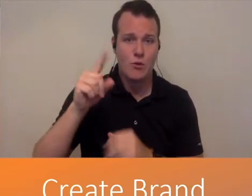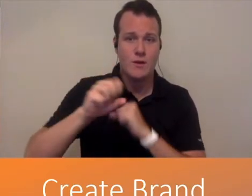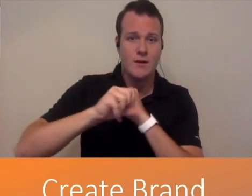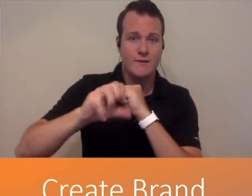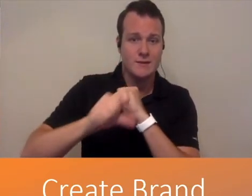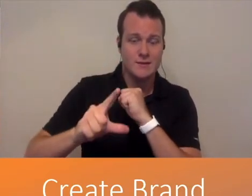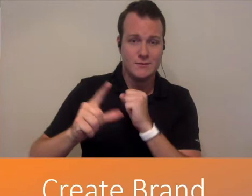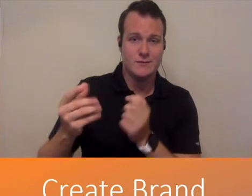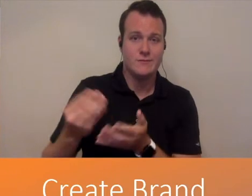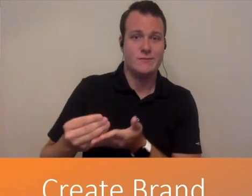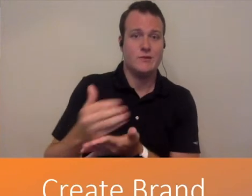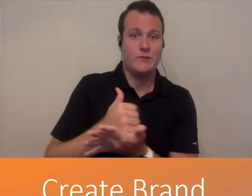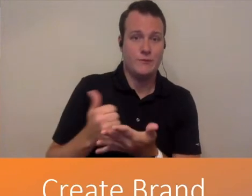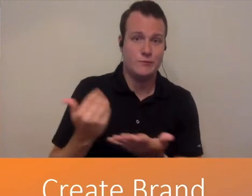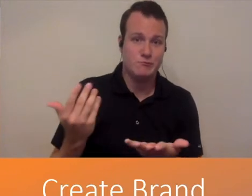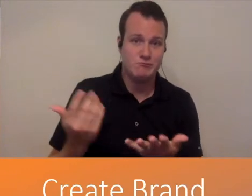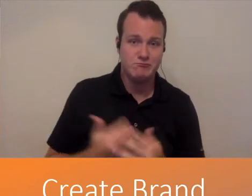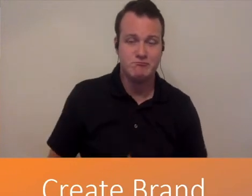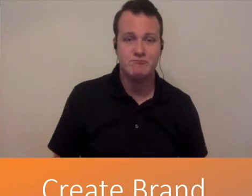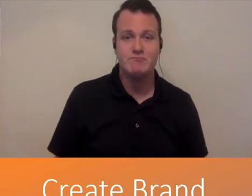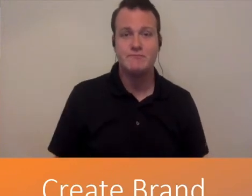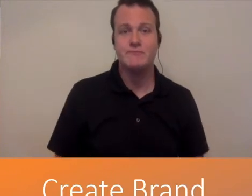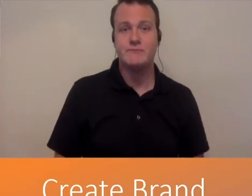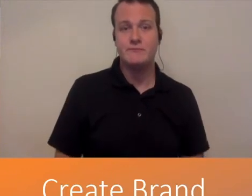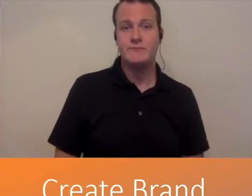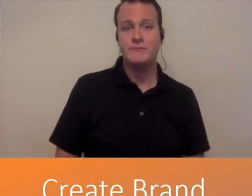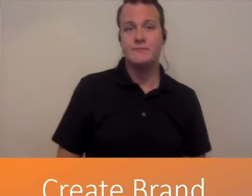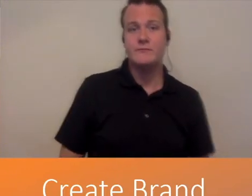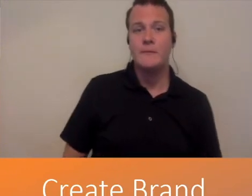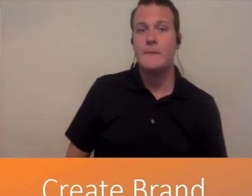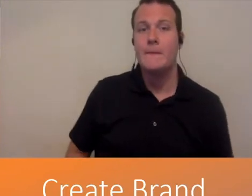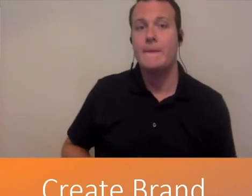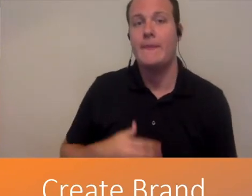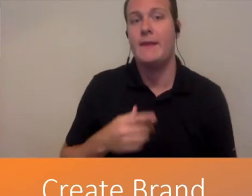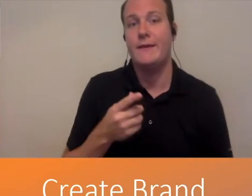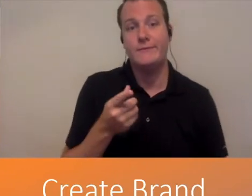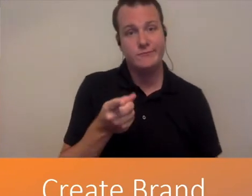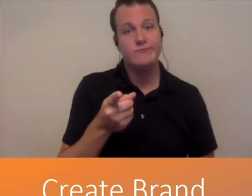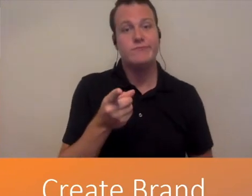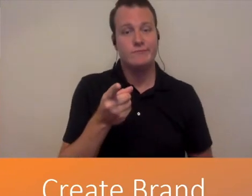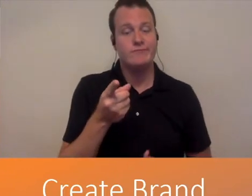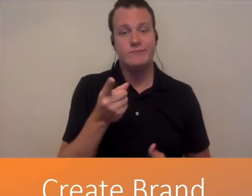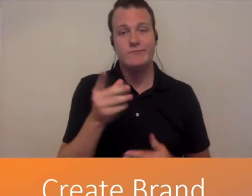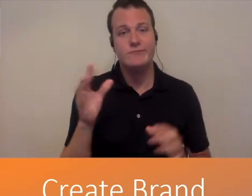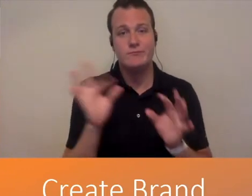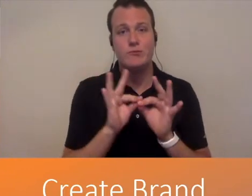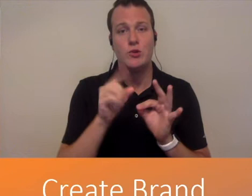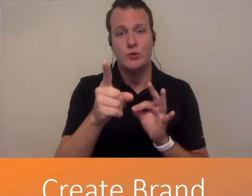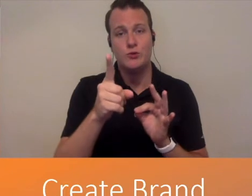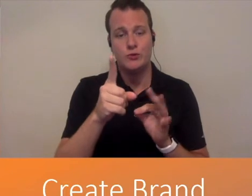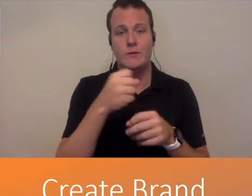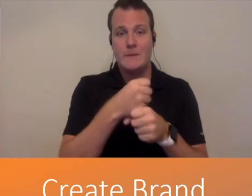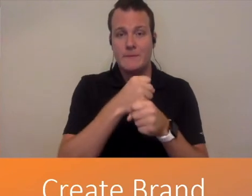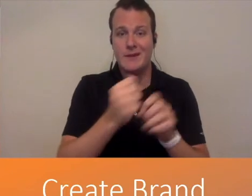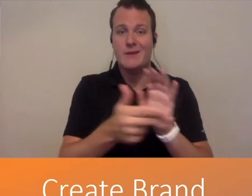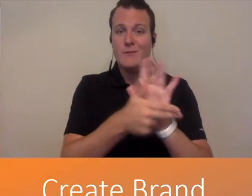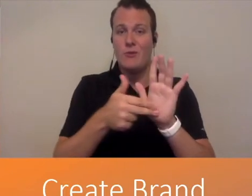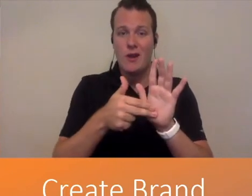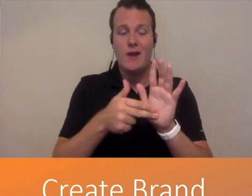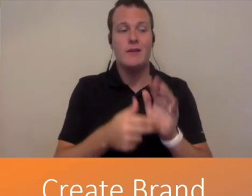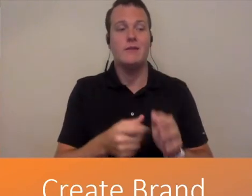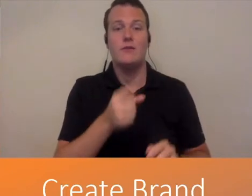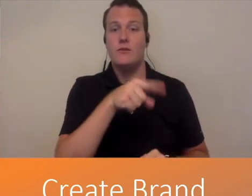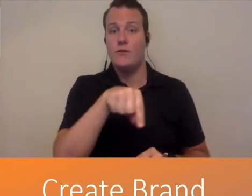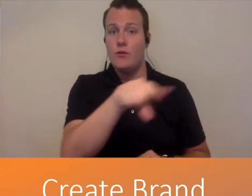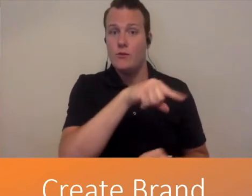revenue. So you want to create that brand. You want to make those physicians understand who